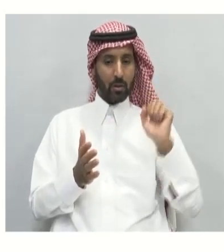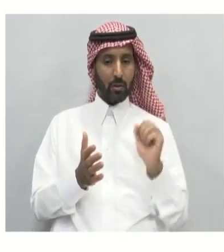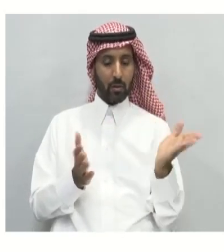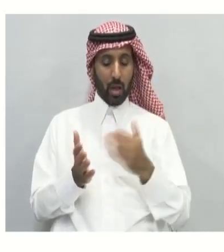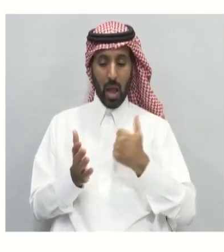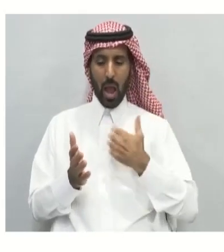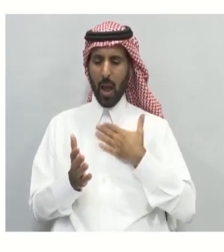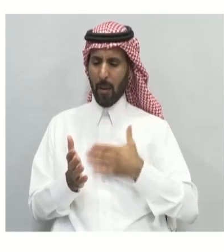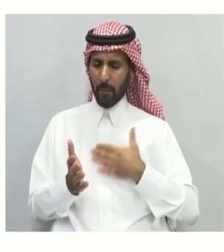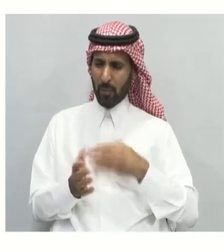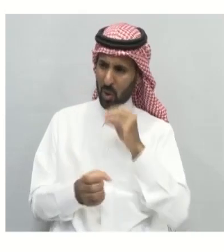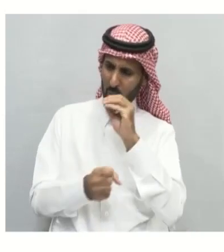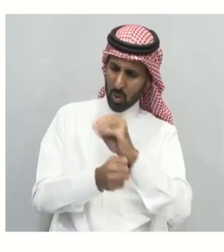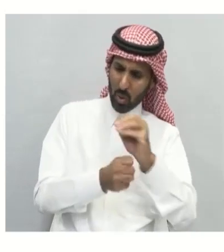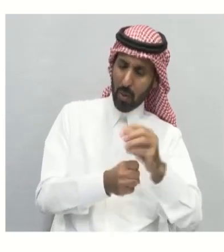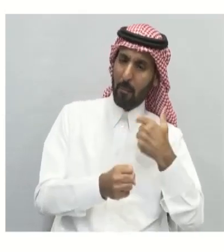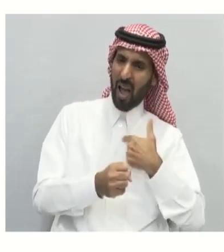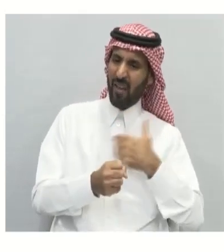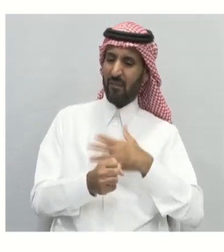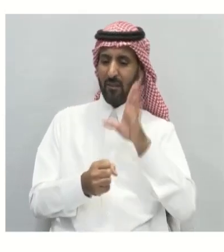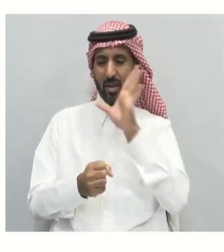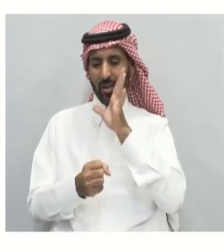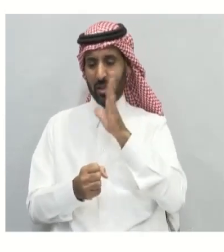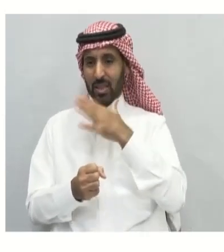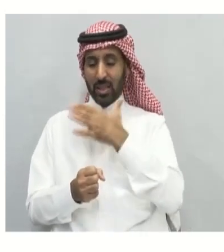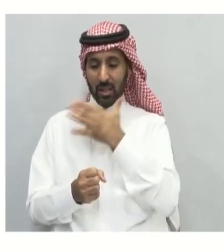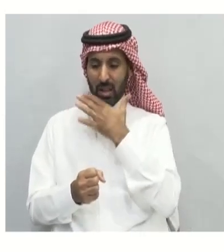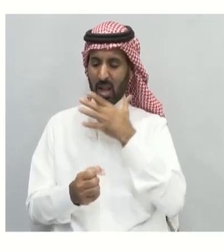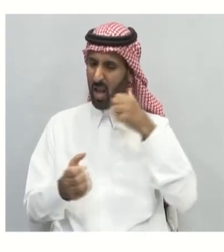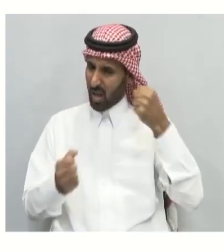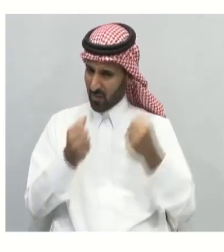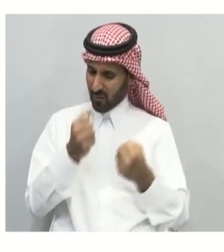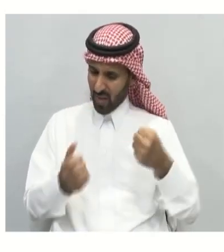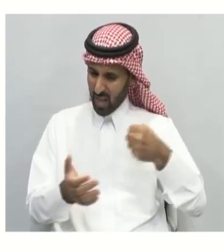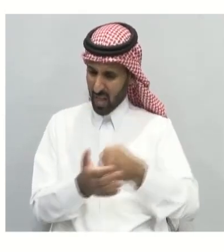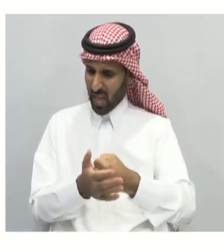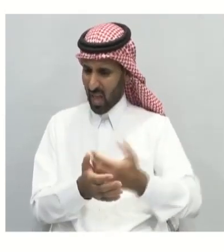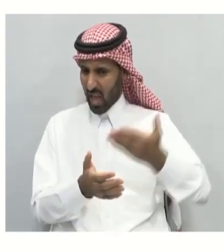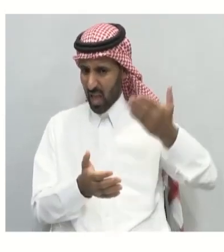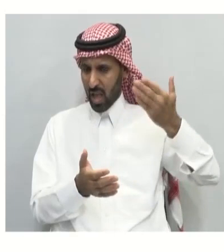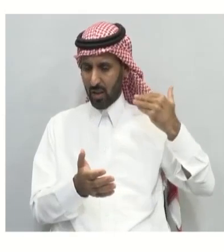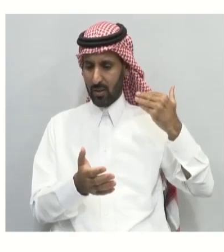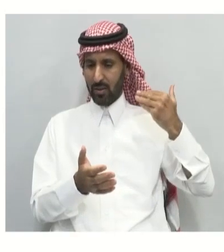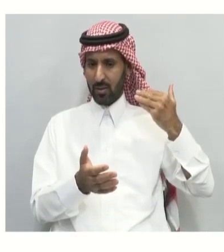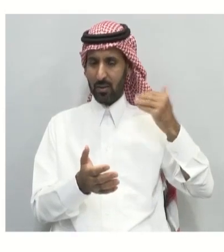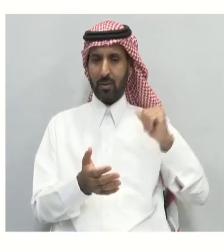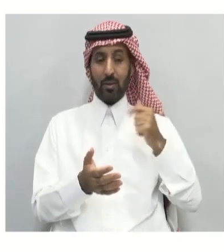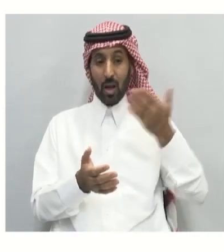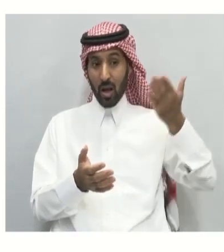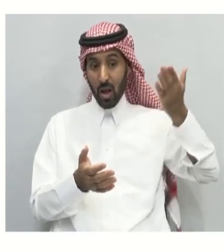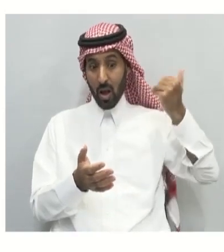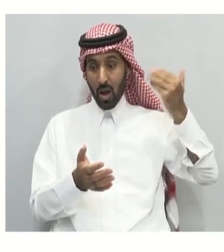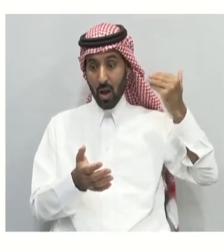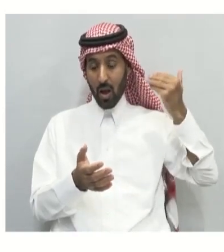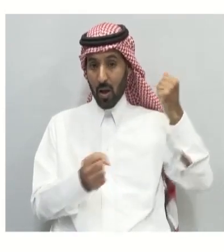I am sorry to inform you that my dad had a car accident yesterday. If it is yesterday,